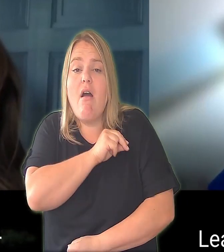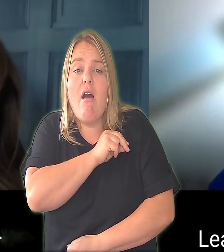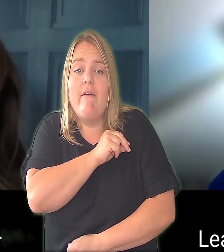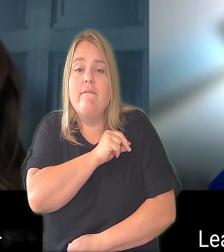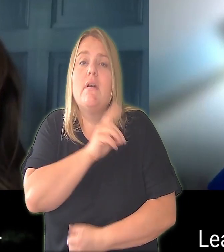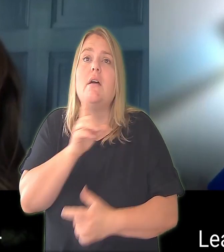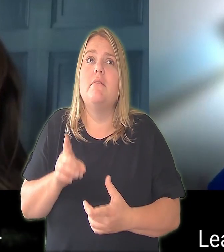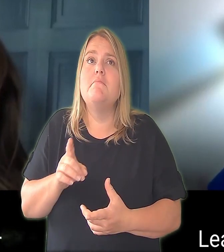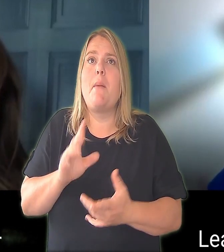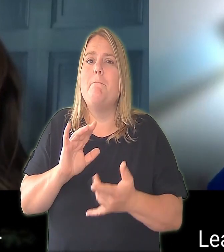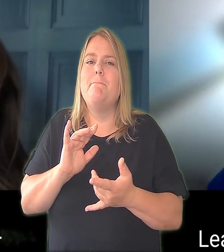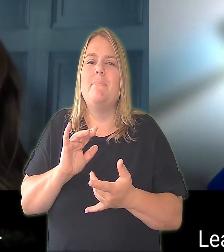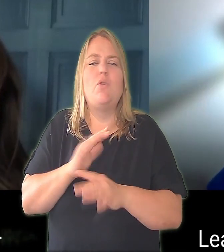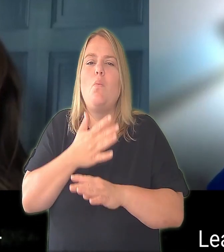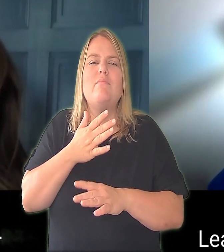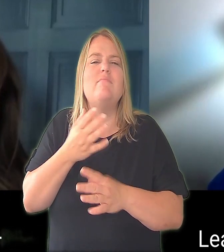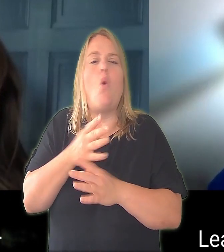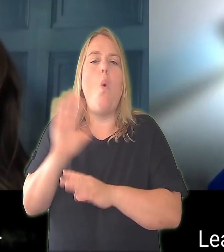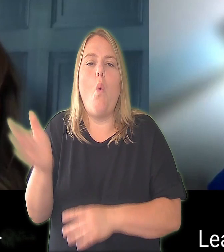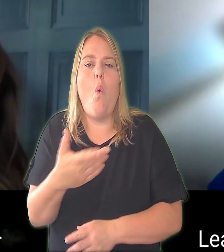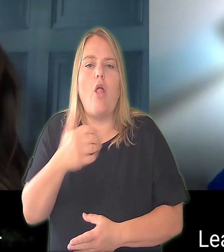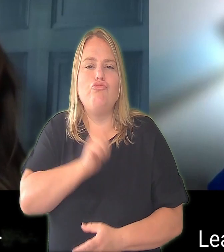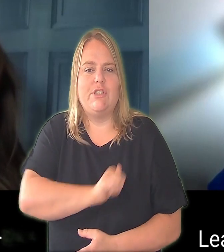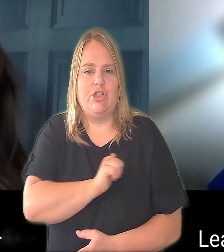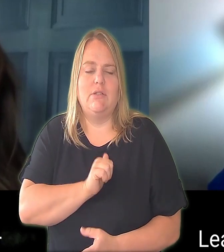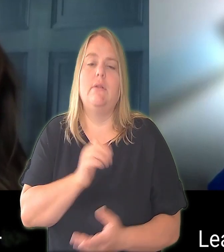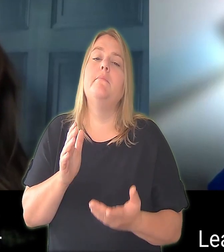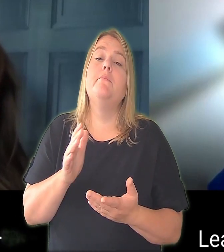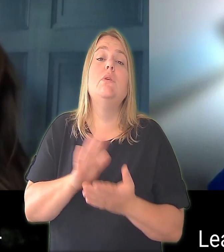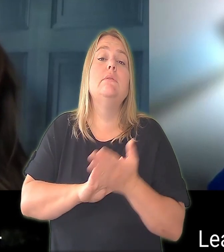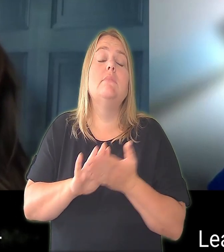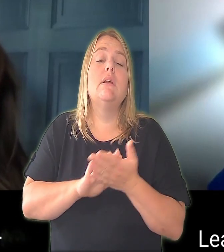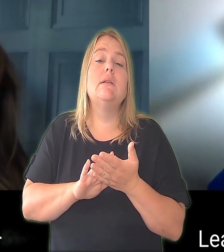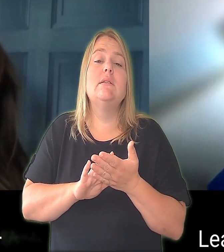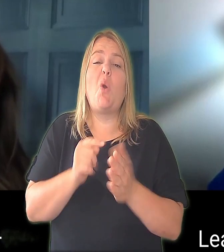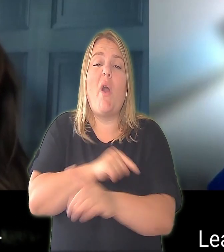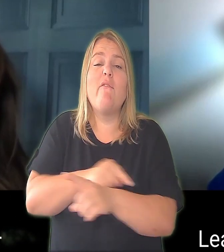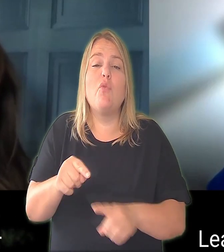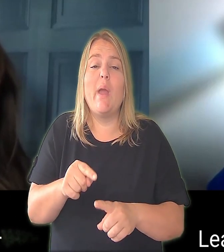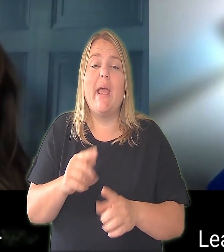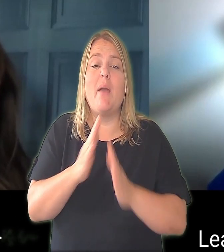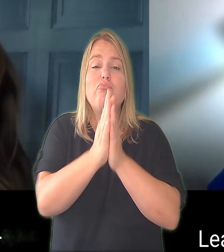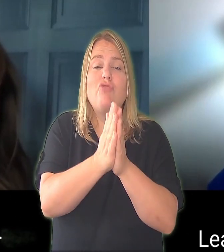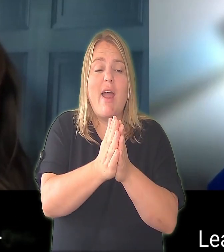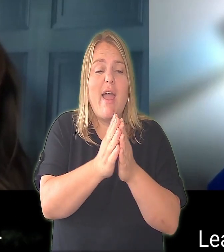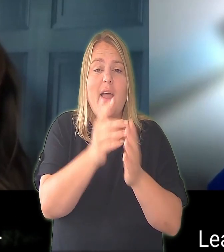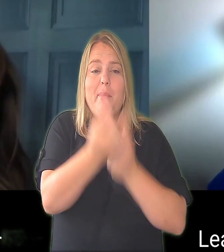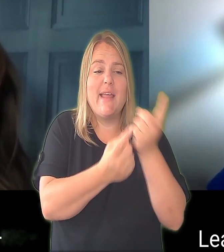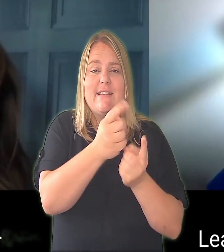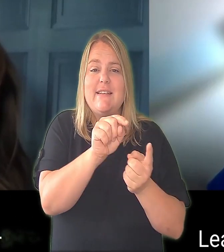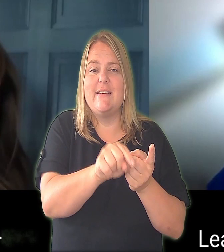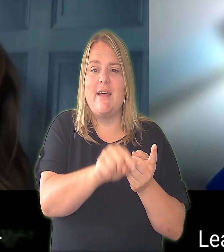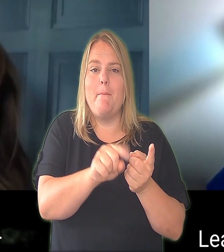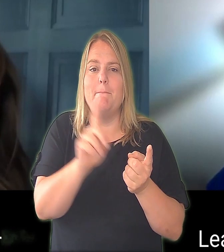that employed them, but then disadvantage them in some way. Like if we had a weekly prayer meeting, but then people stayed around to chat,